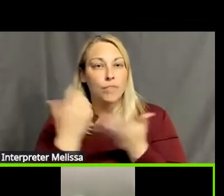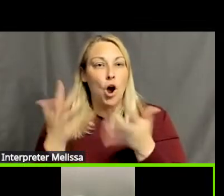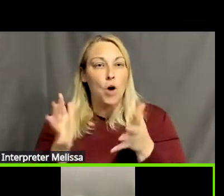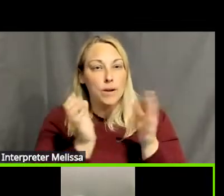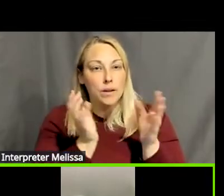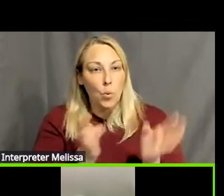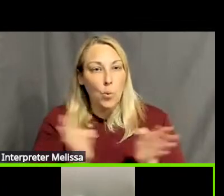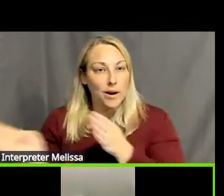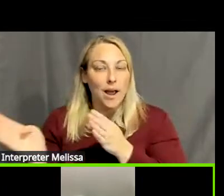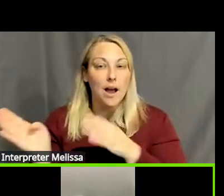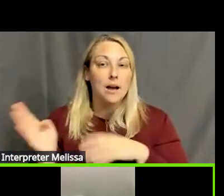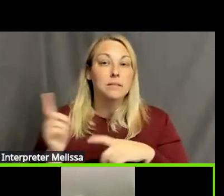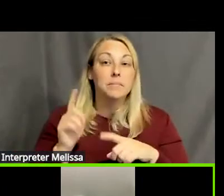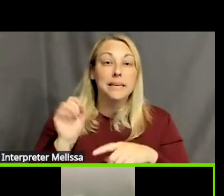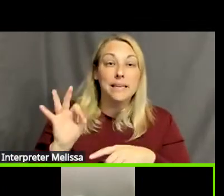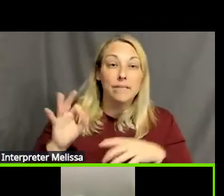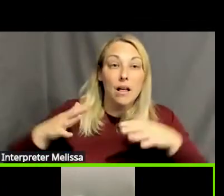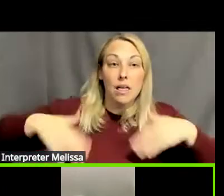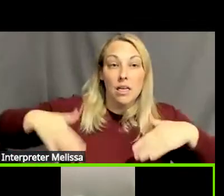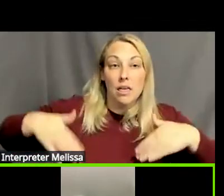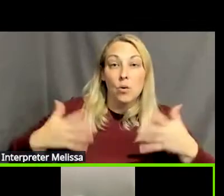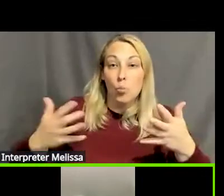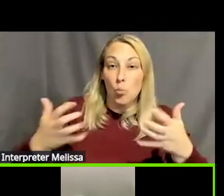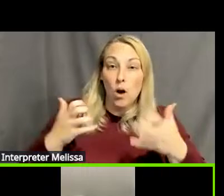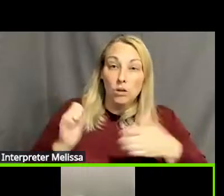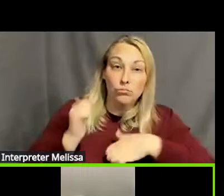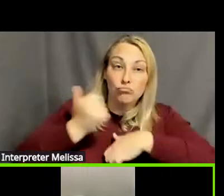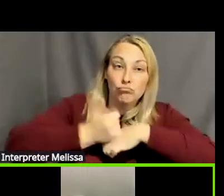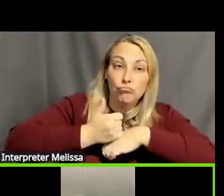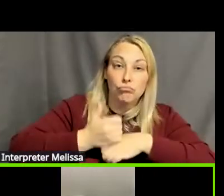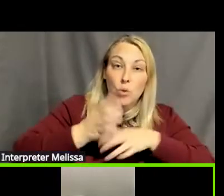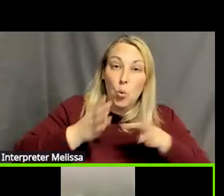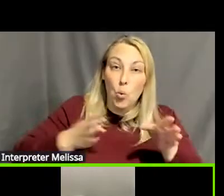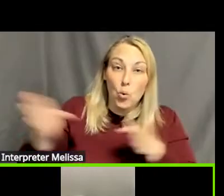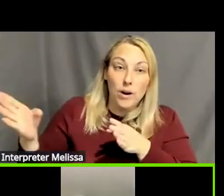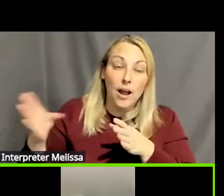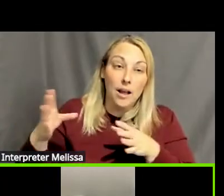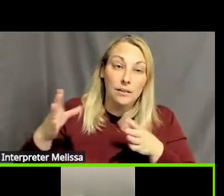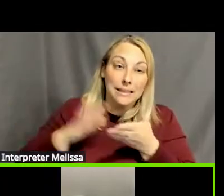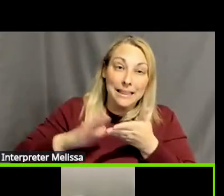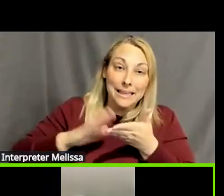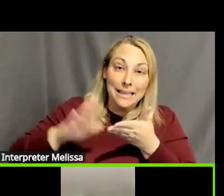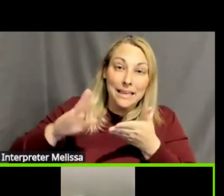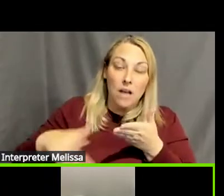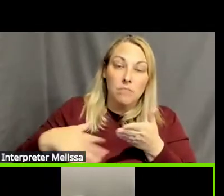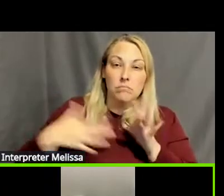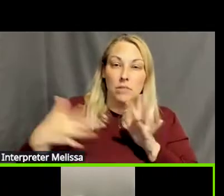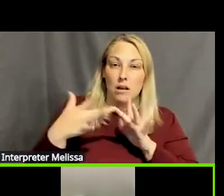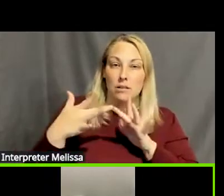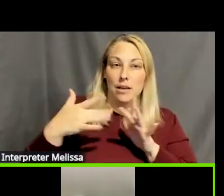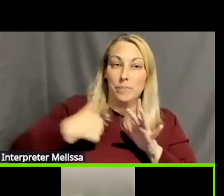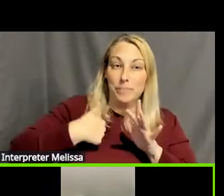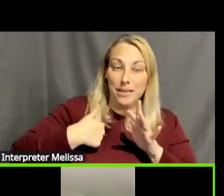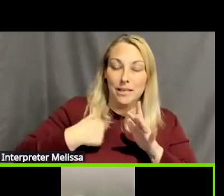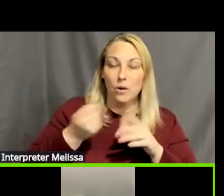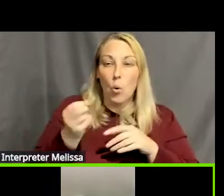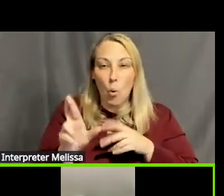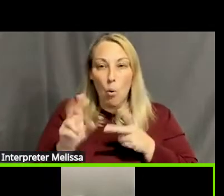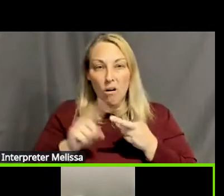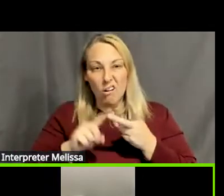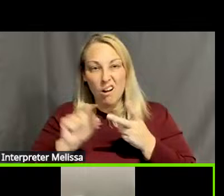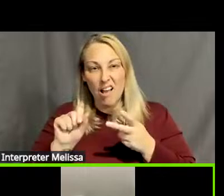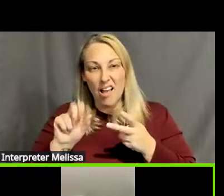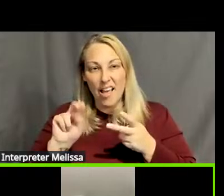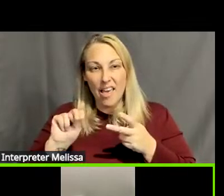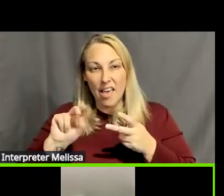can reach out to myself or my partner, Anthony, and we will connect you guys with the Mayor's Office of Clean City